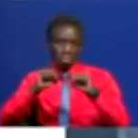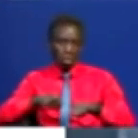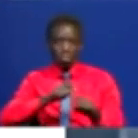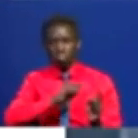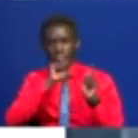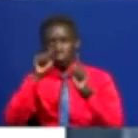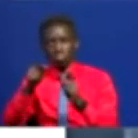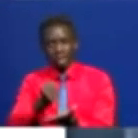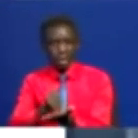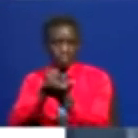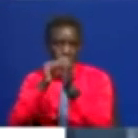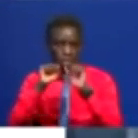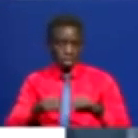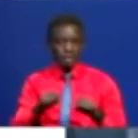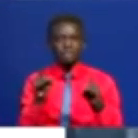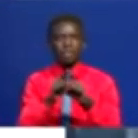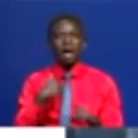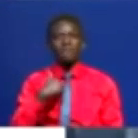assistance. And of course there are also other